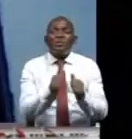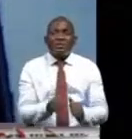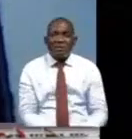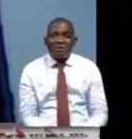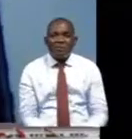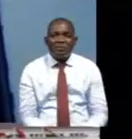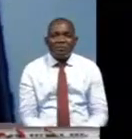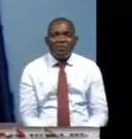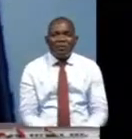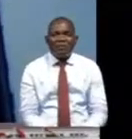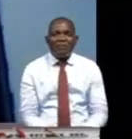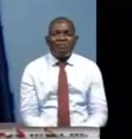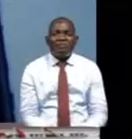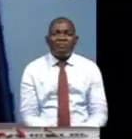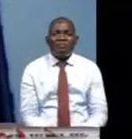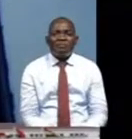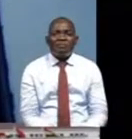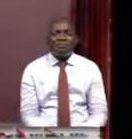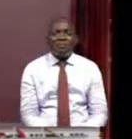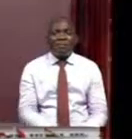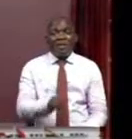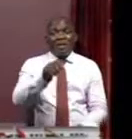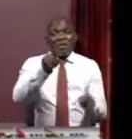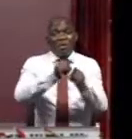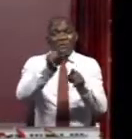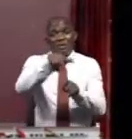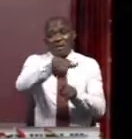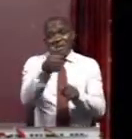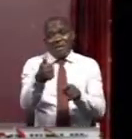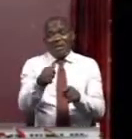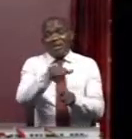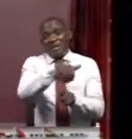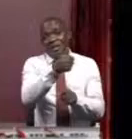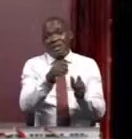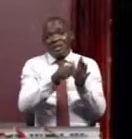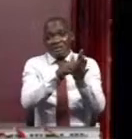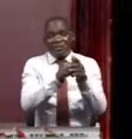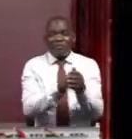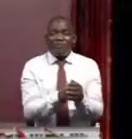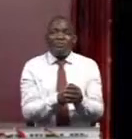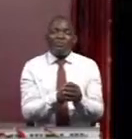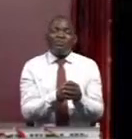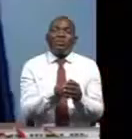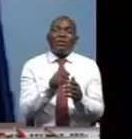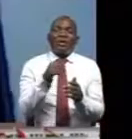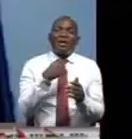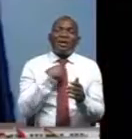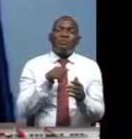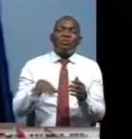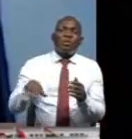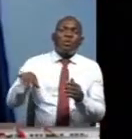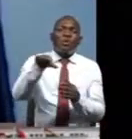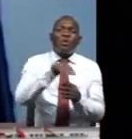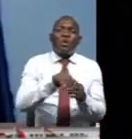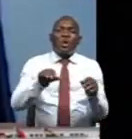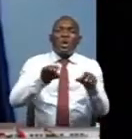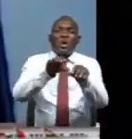them? In another instance, you have a whole